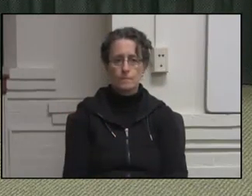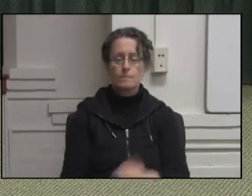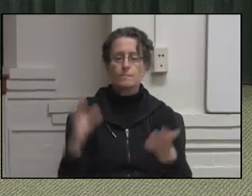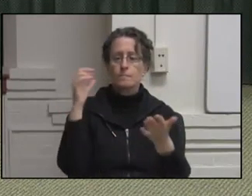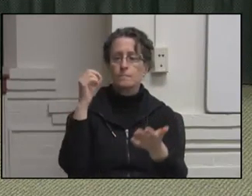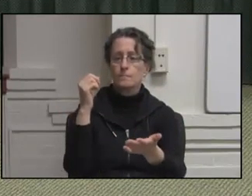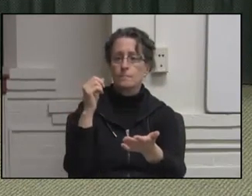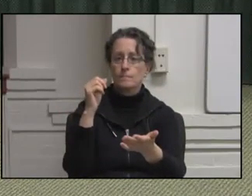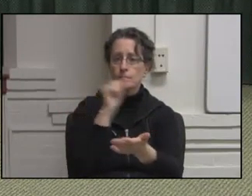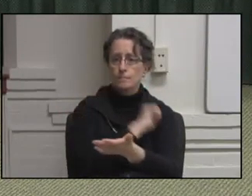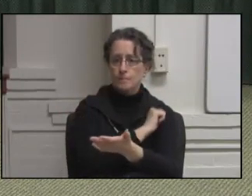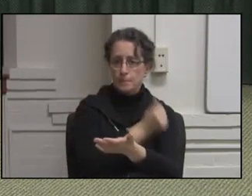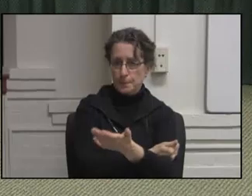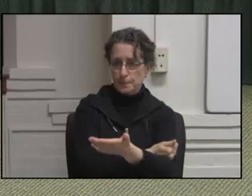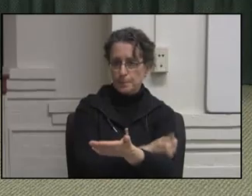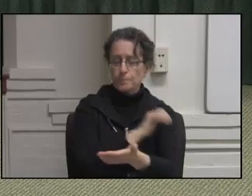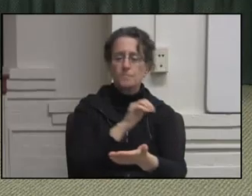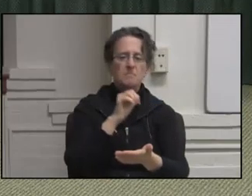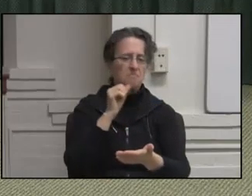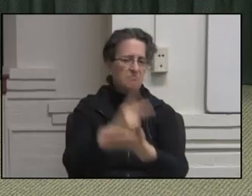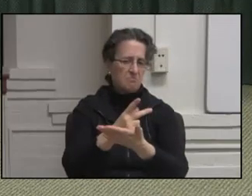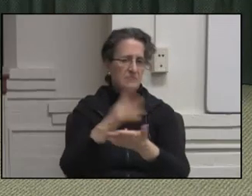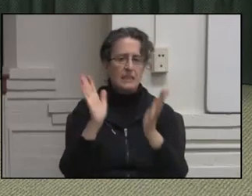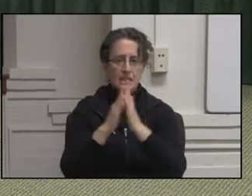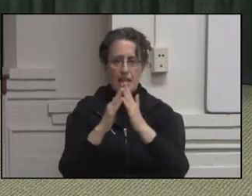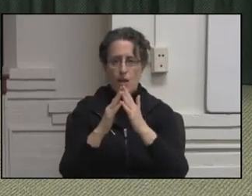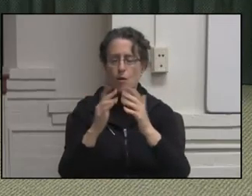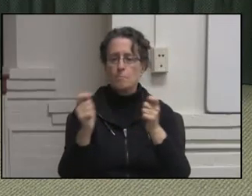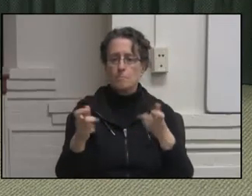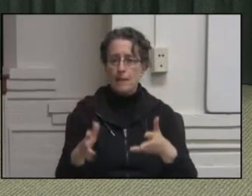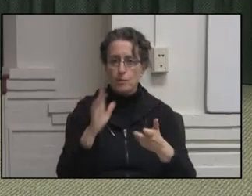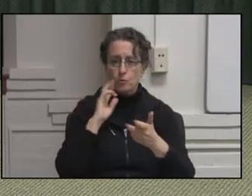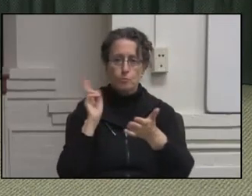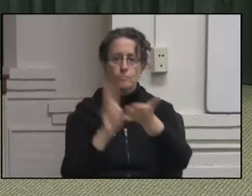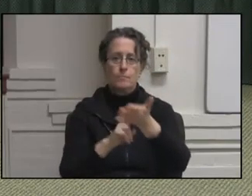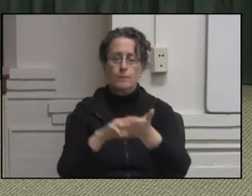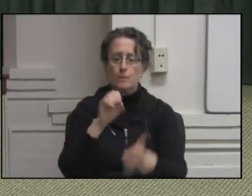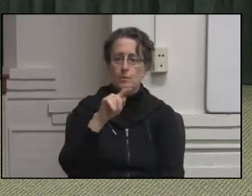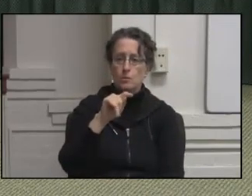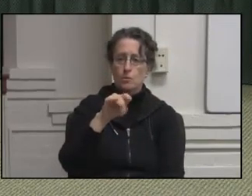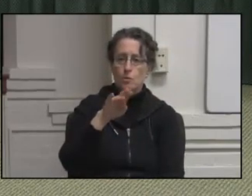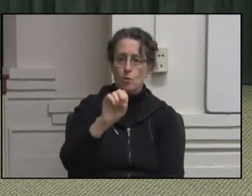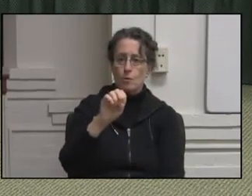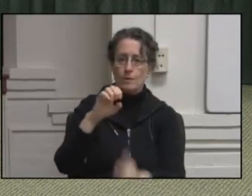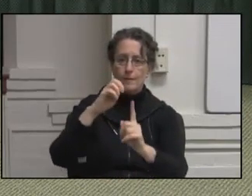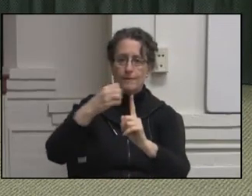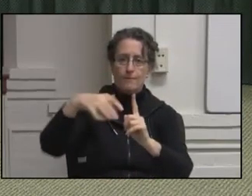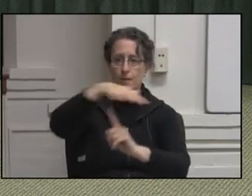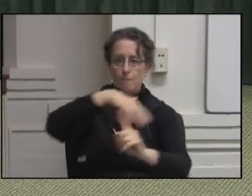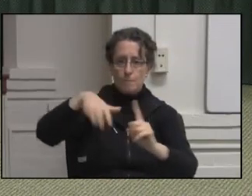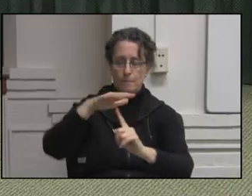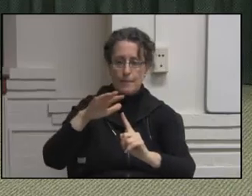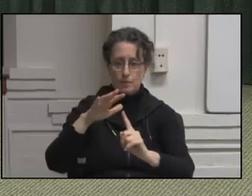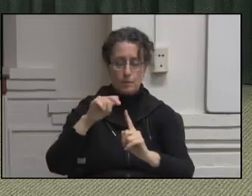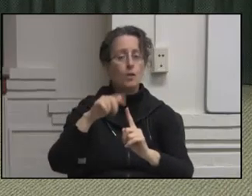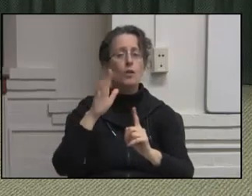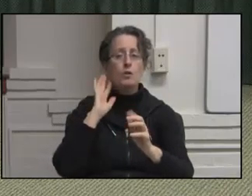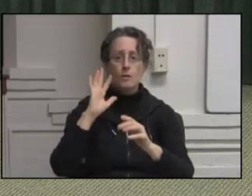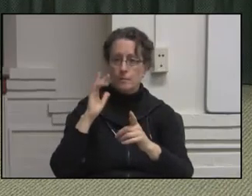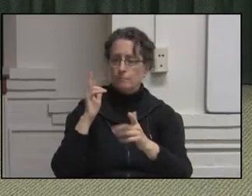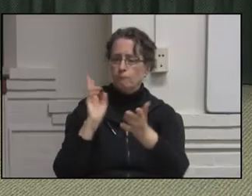the town manager to execute a contract with Stone Environmental of Montpelier, Vermont, for a phase two